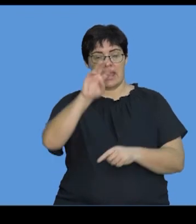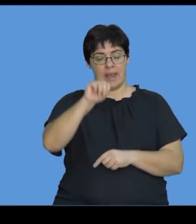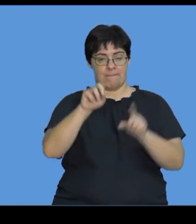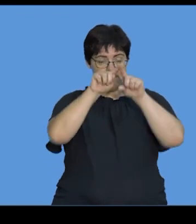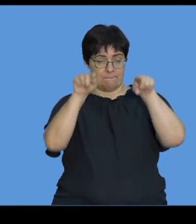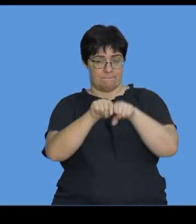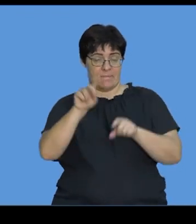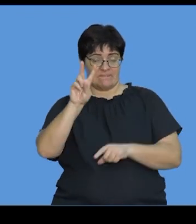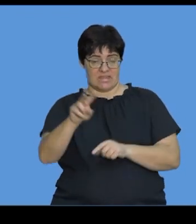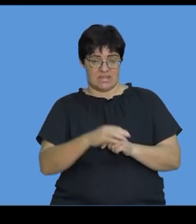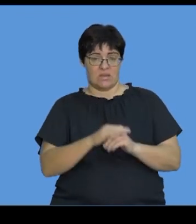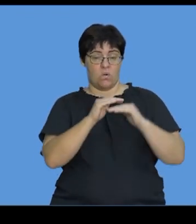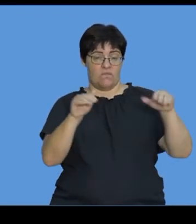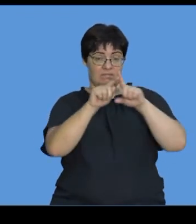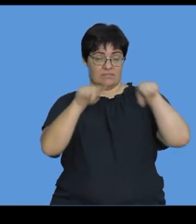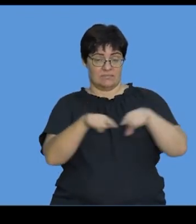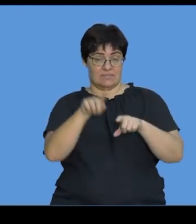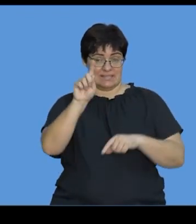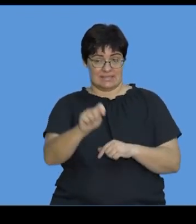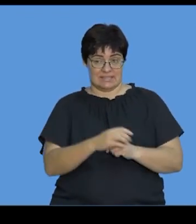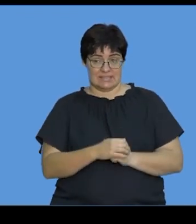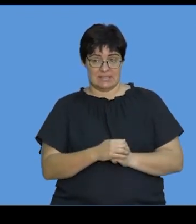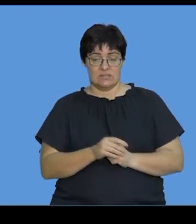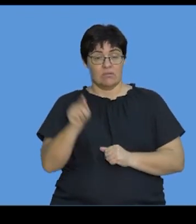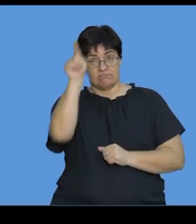So this time, I'm keeping